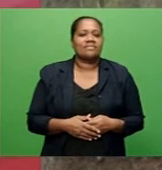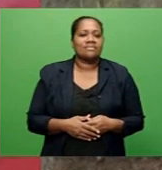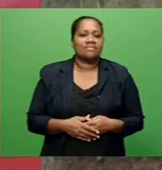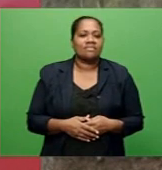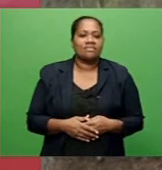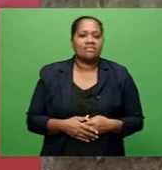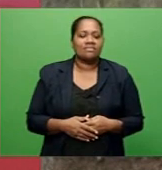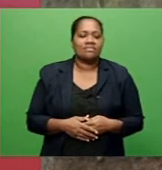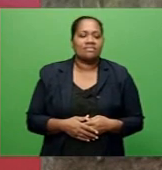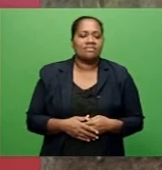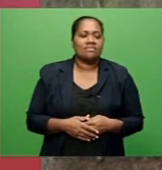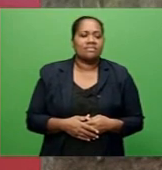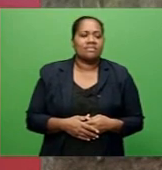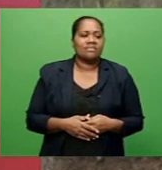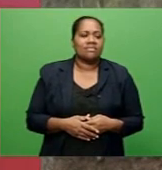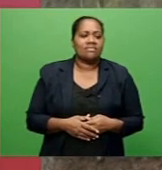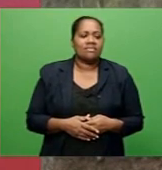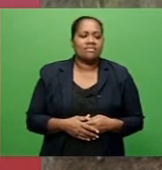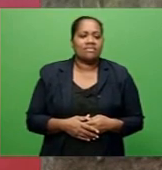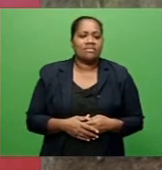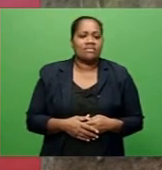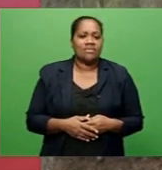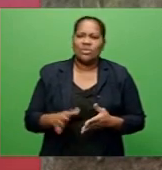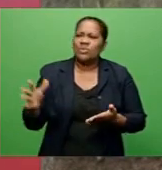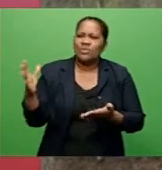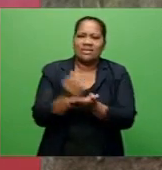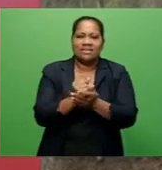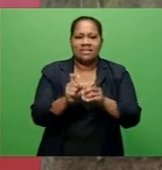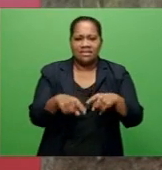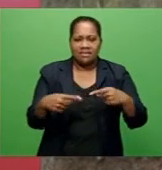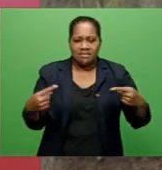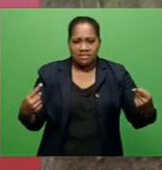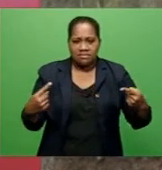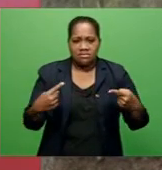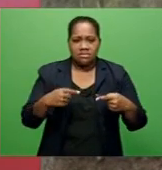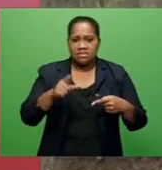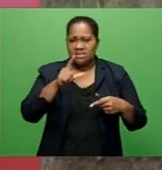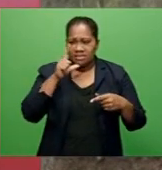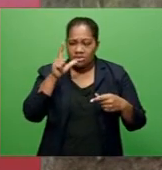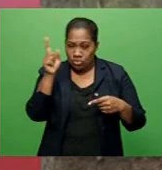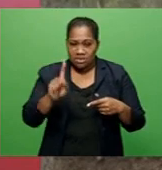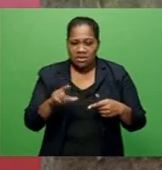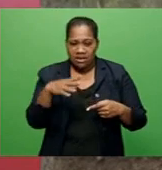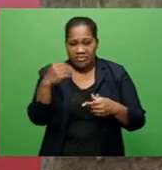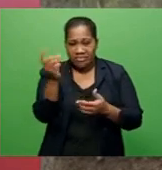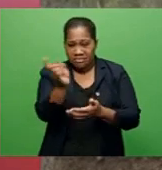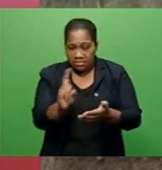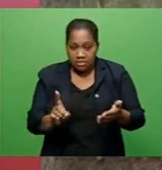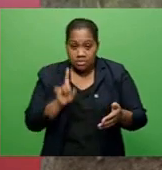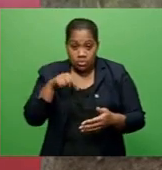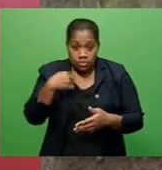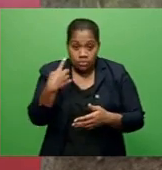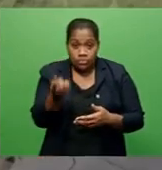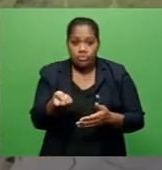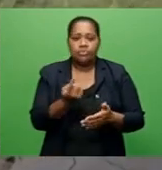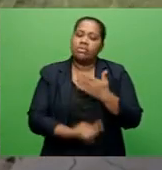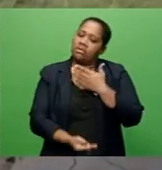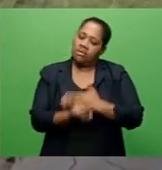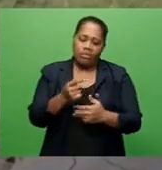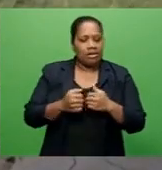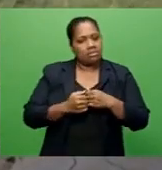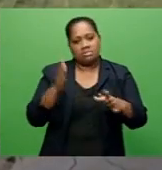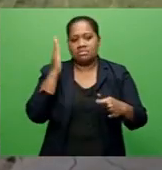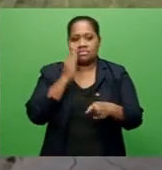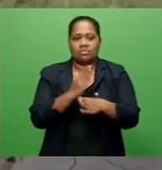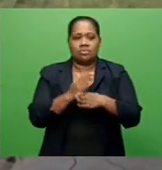thing yesterday they cleared, today doing survey and design. Tomorrow we should be running there full swing.